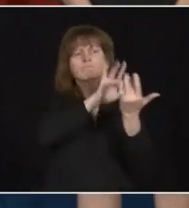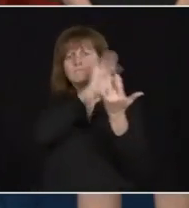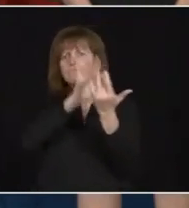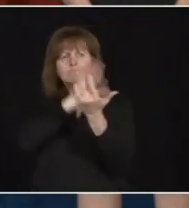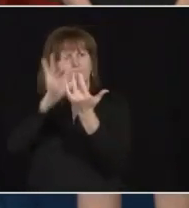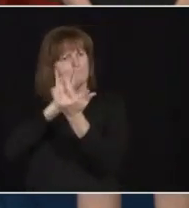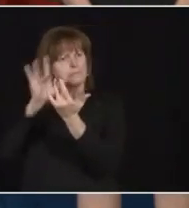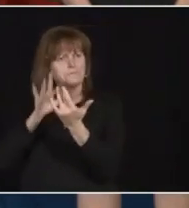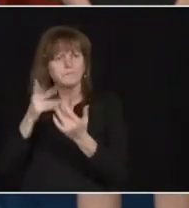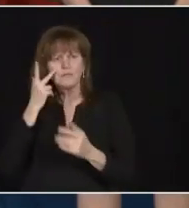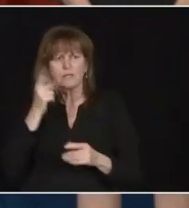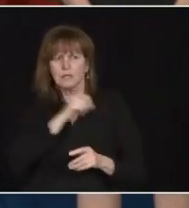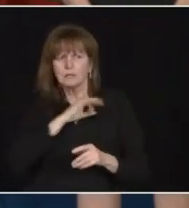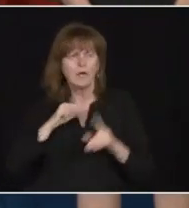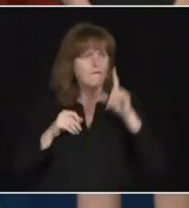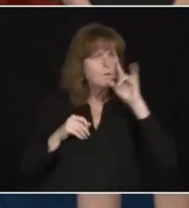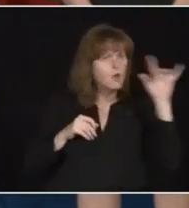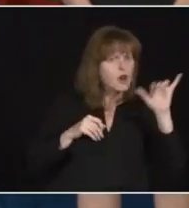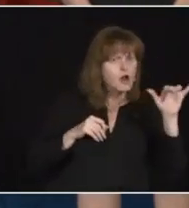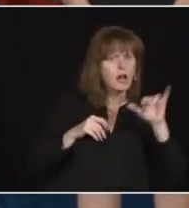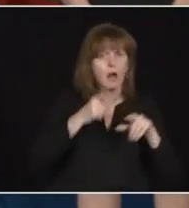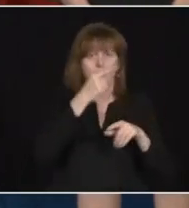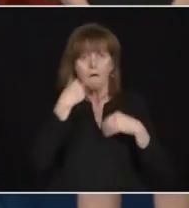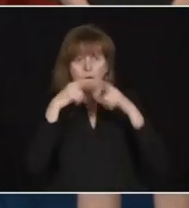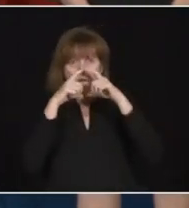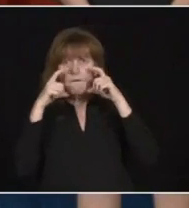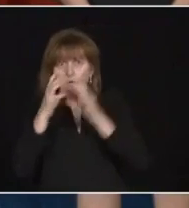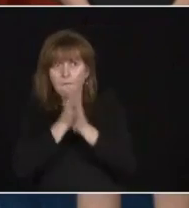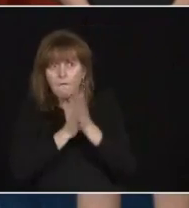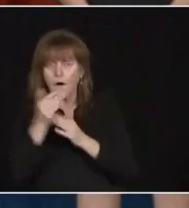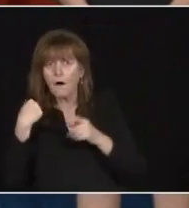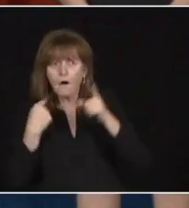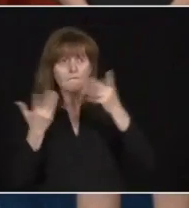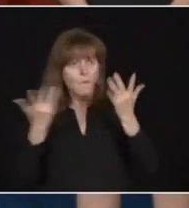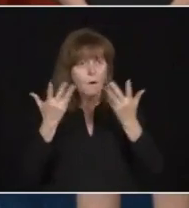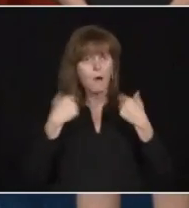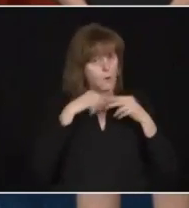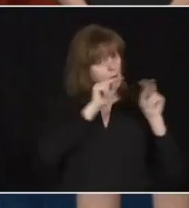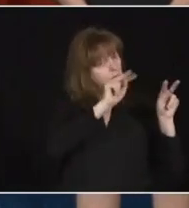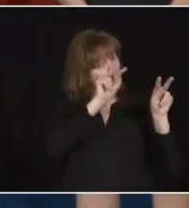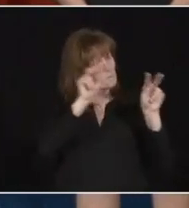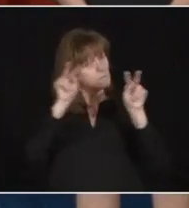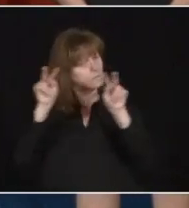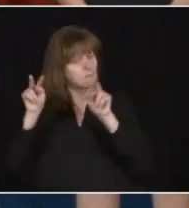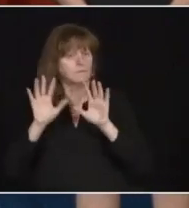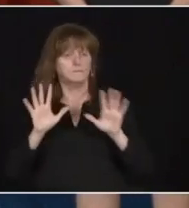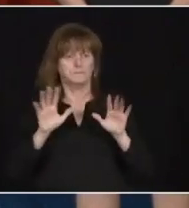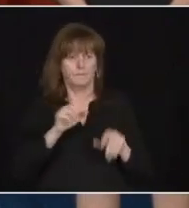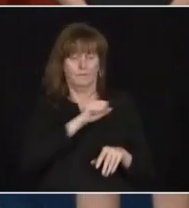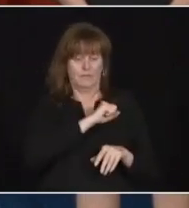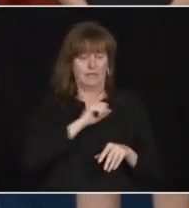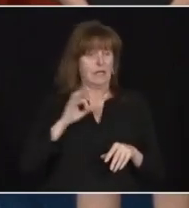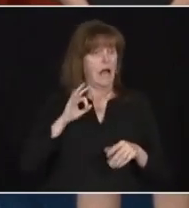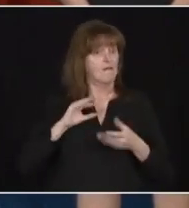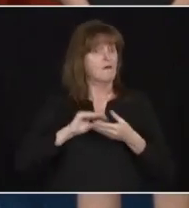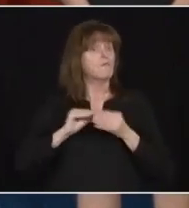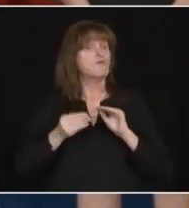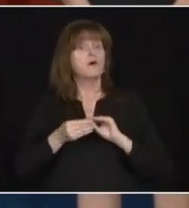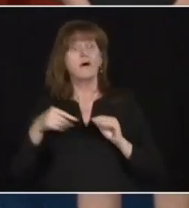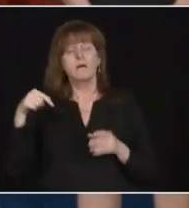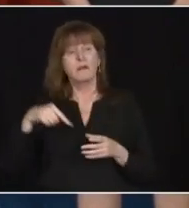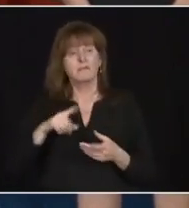staffing situation and the PPEs. And as I mentioned before, the staffing crisis was pre-existing